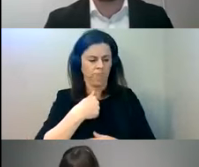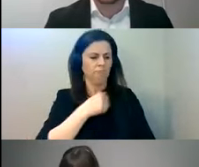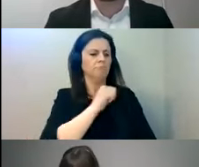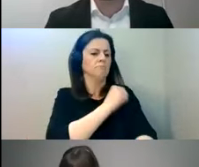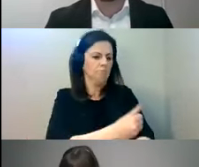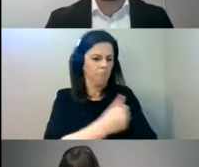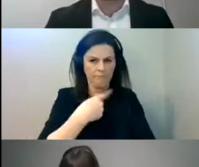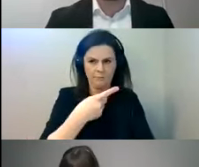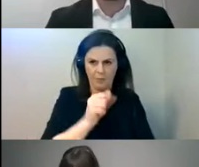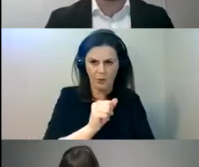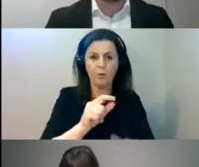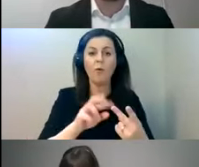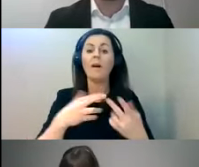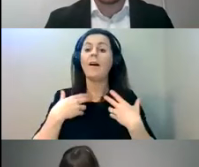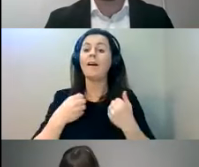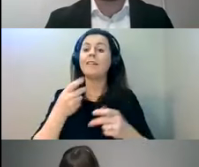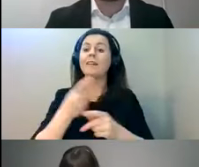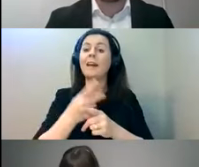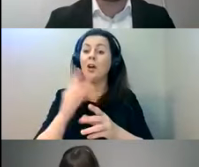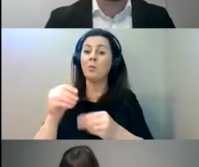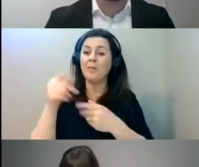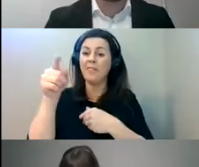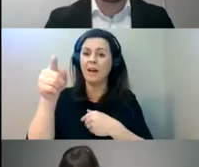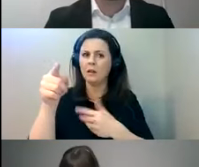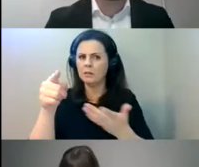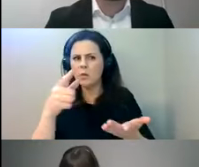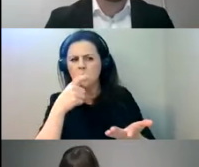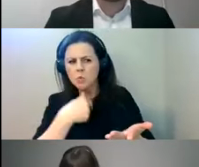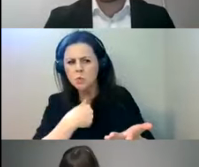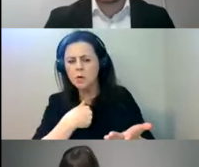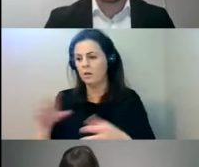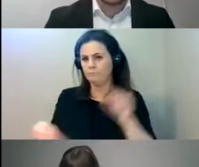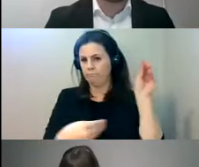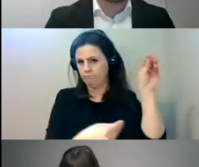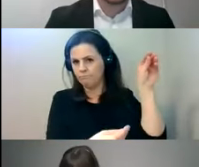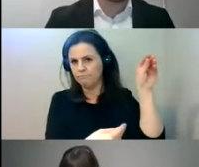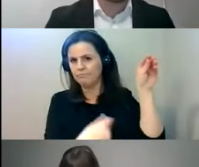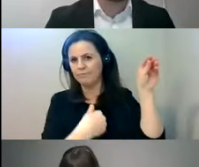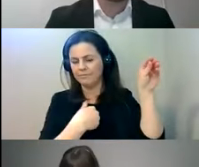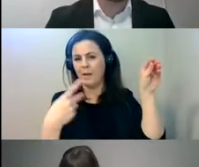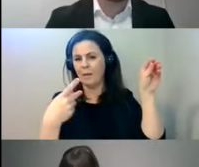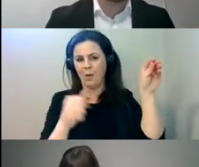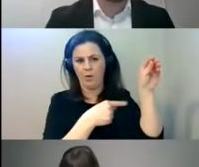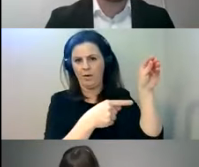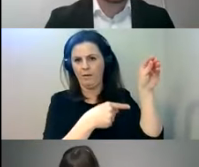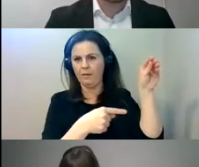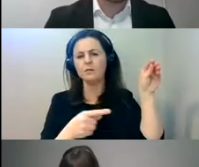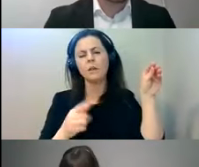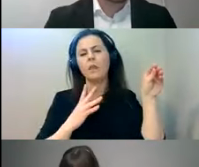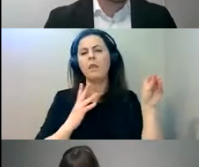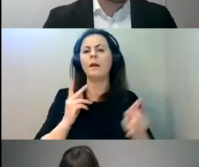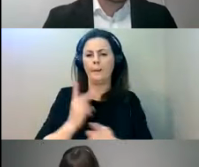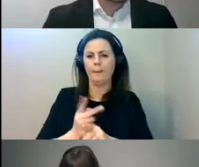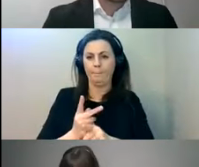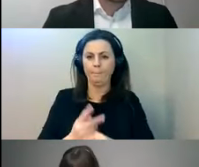healthcare providers. They are someone who has the authority to act on behalf of the grantor.